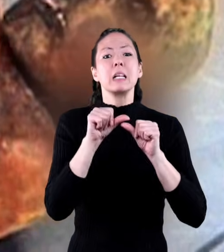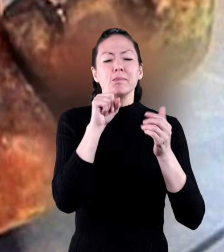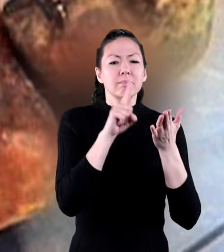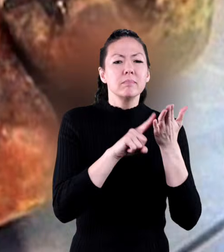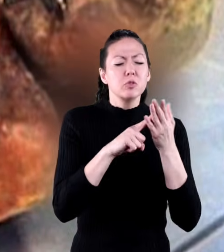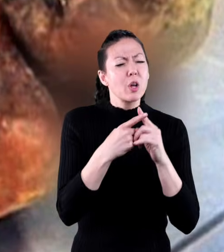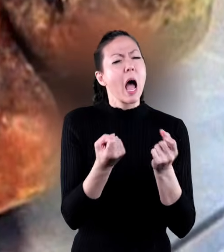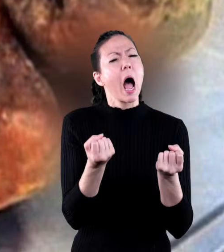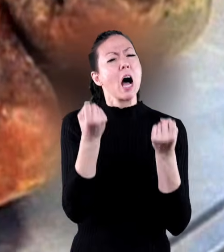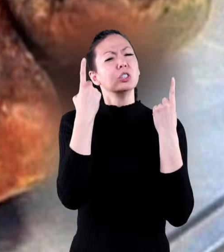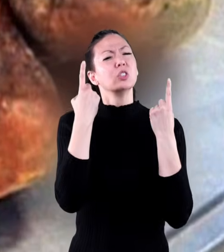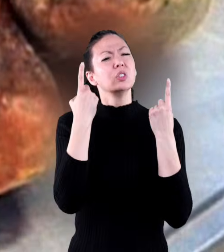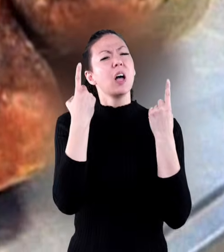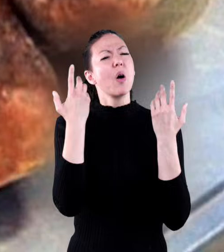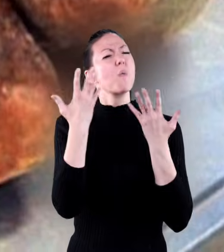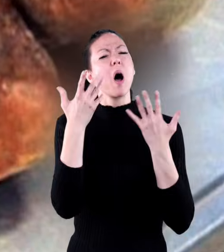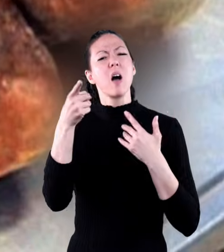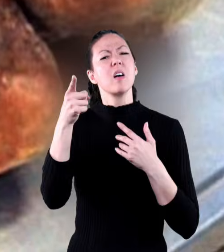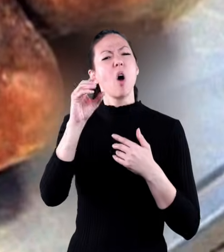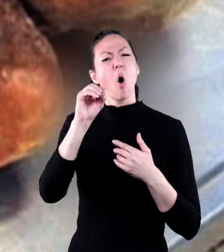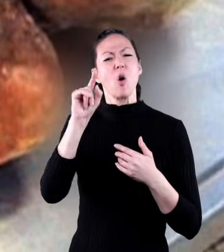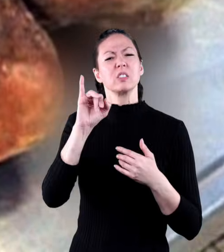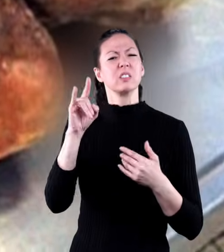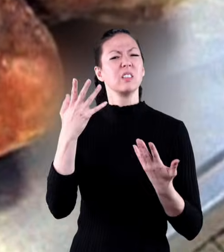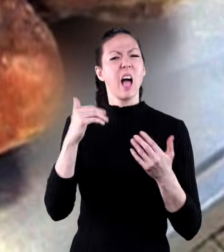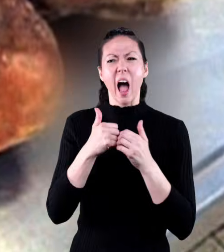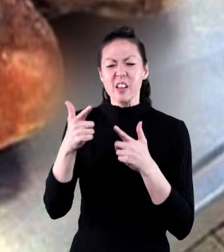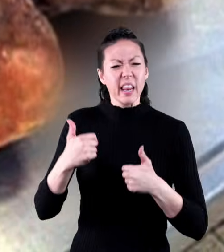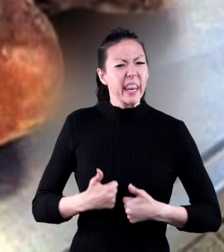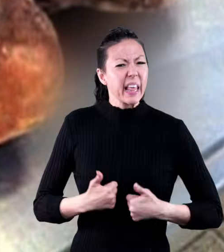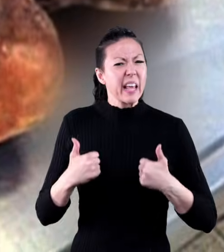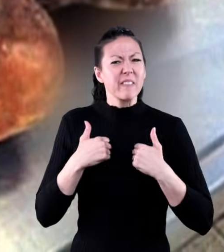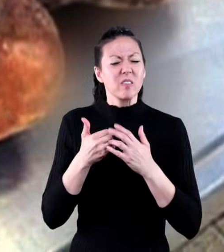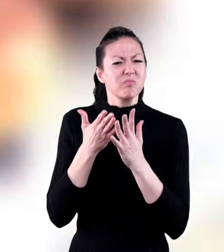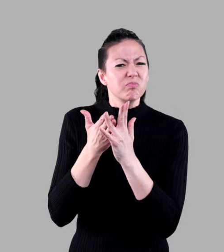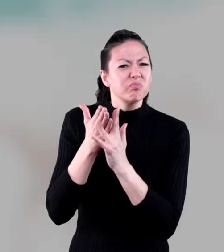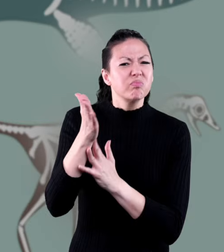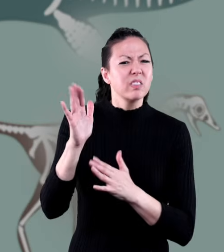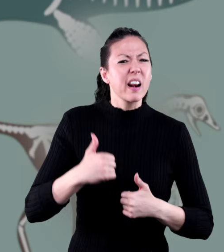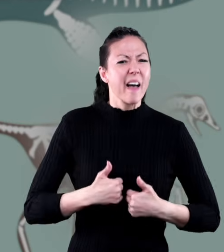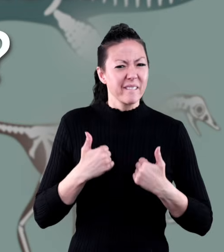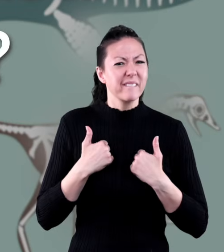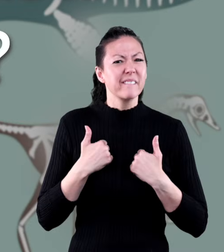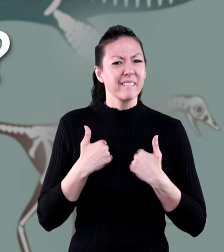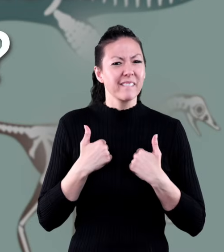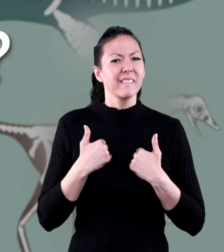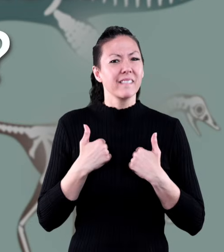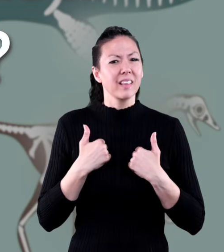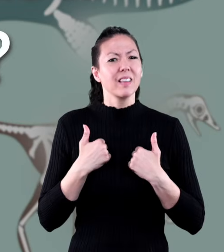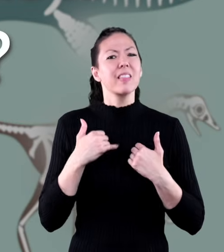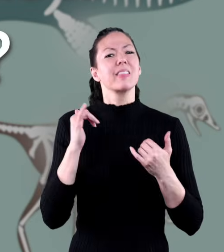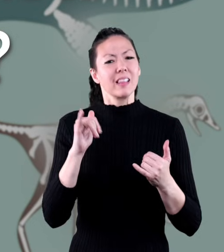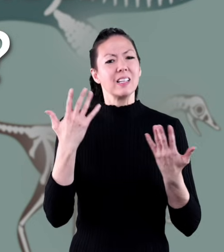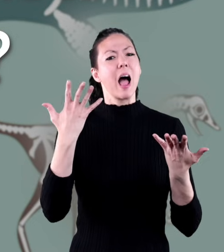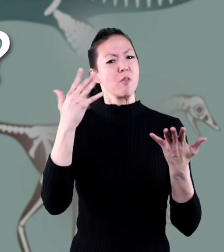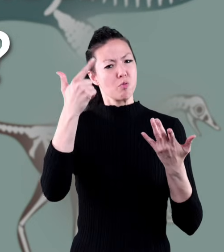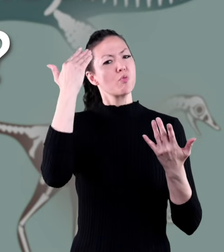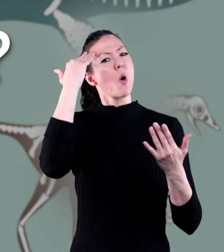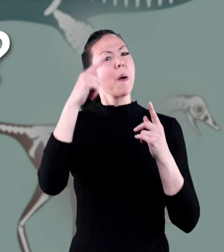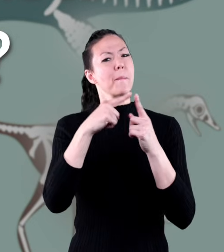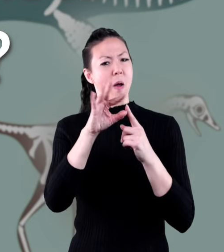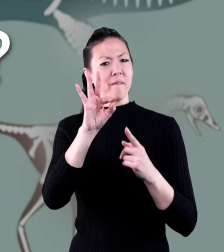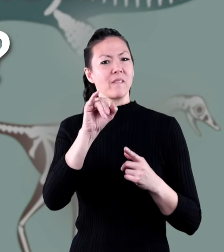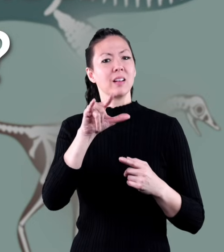understand the kinds of stuff Otsi was into and how he lived. Okay, so now that you know what fossils are,